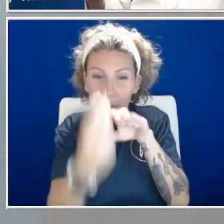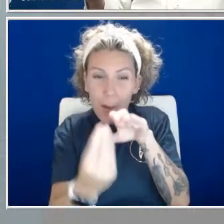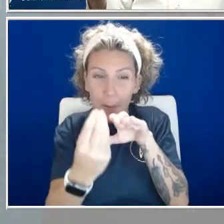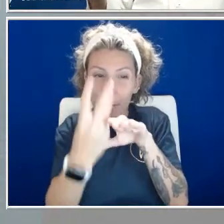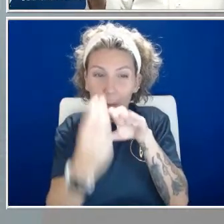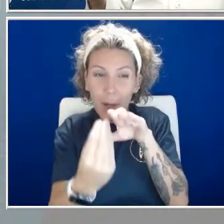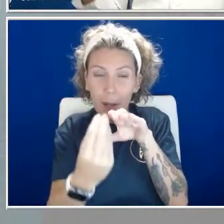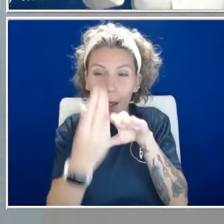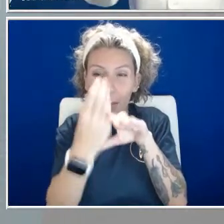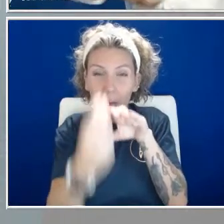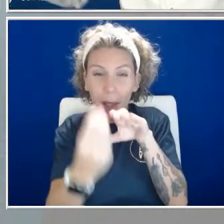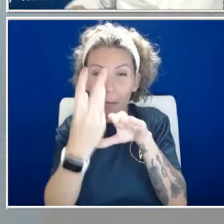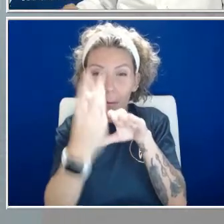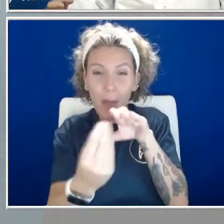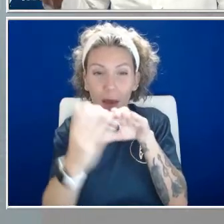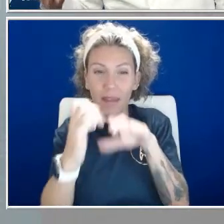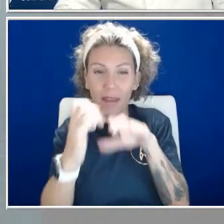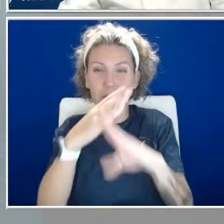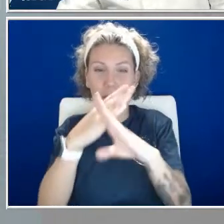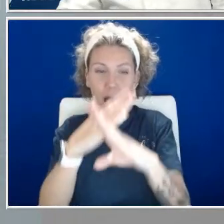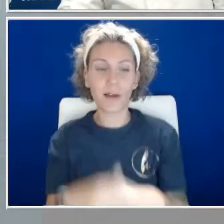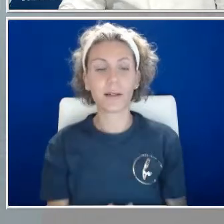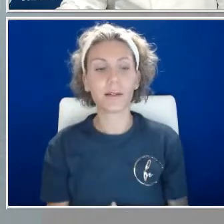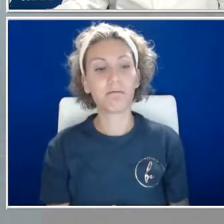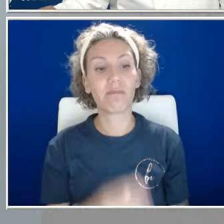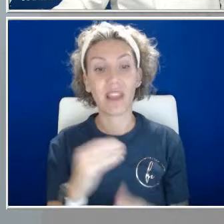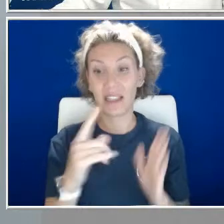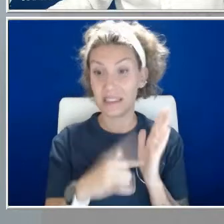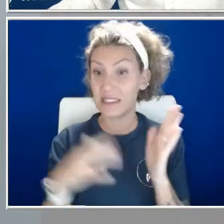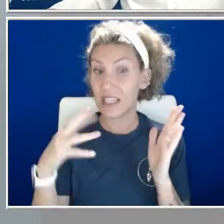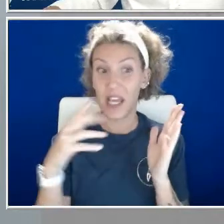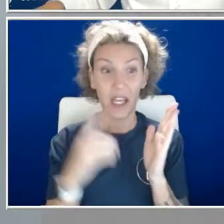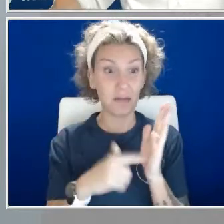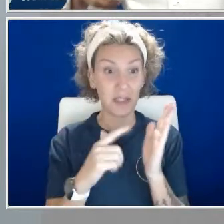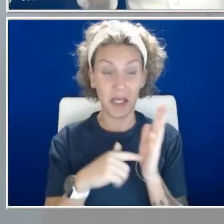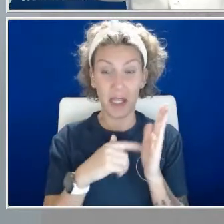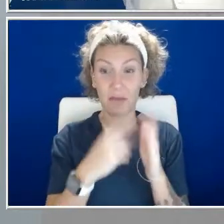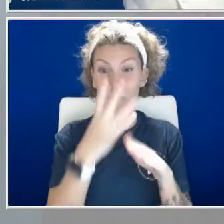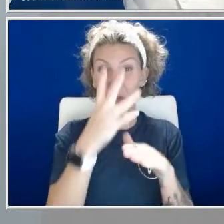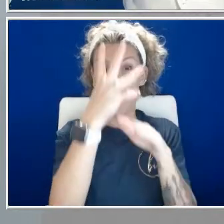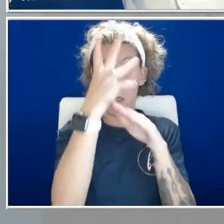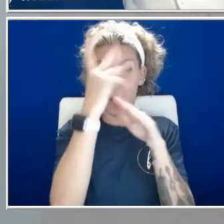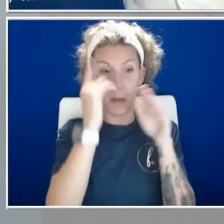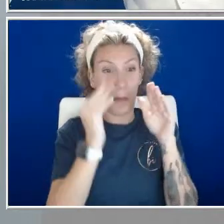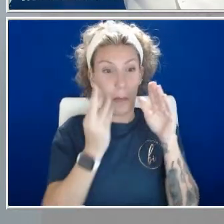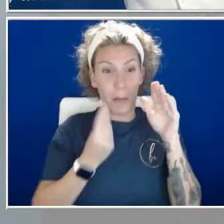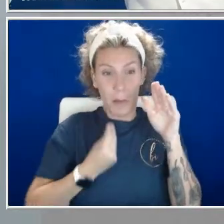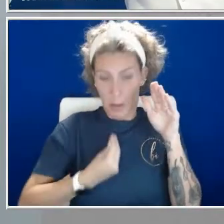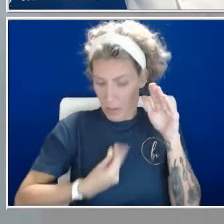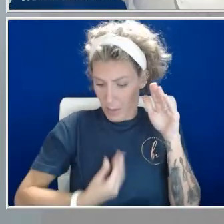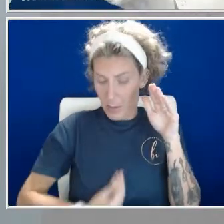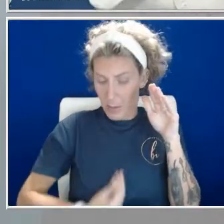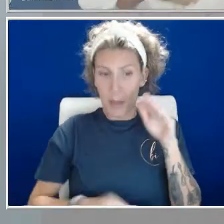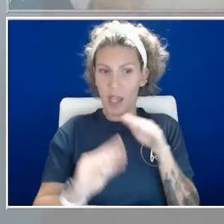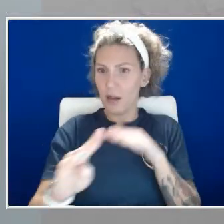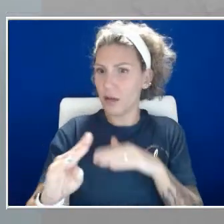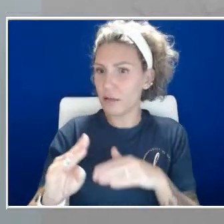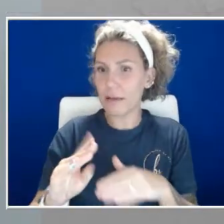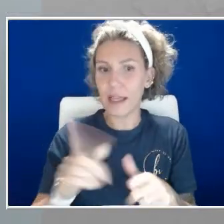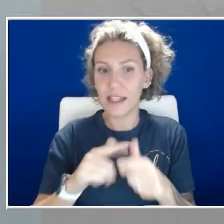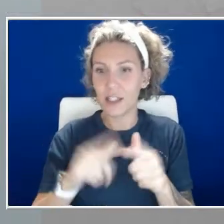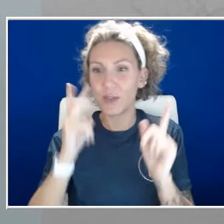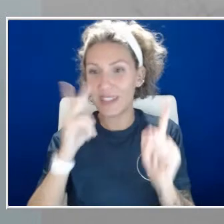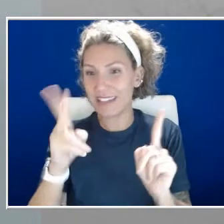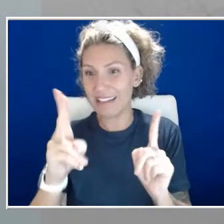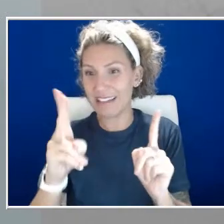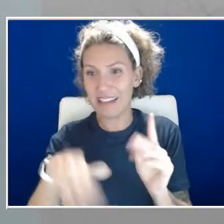suction the obstruction out. And sometimes it comes right out onto the table, and you can see it, and then when you take the next picture, it looks like this. All of that blood